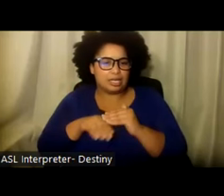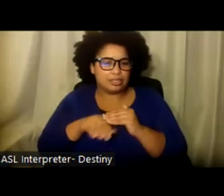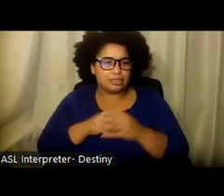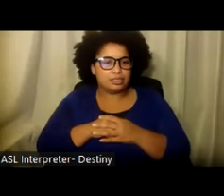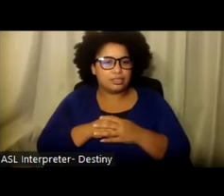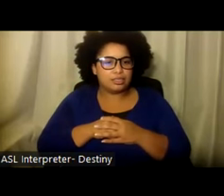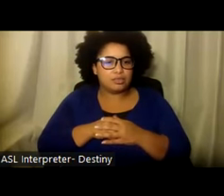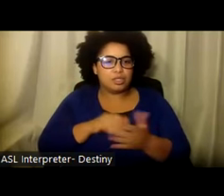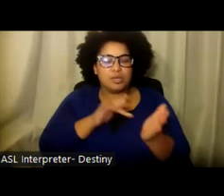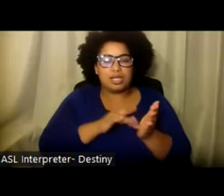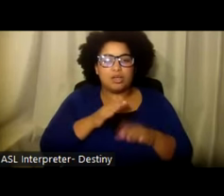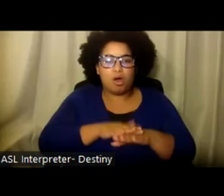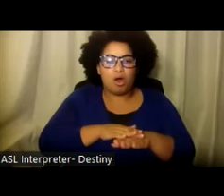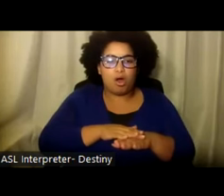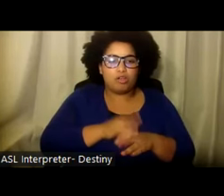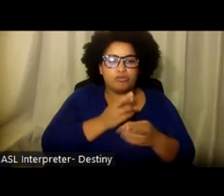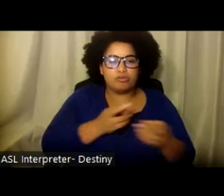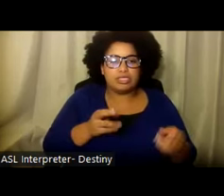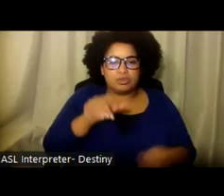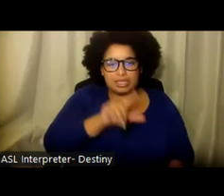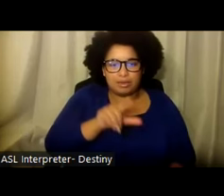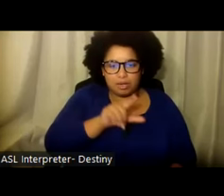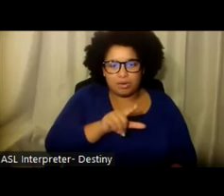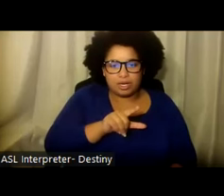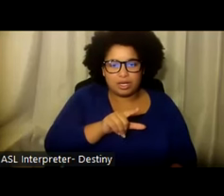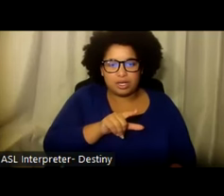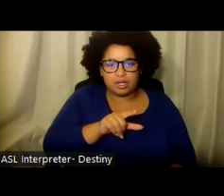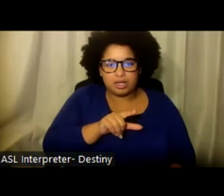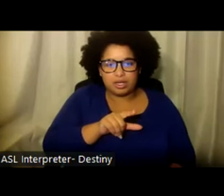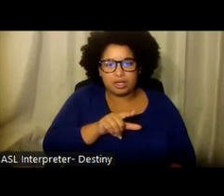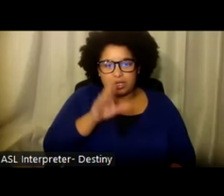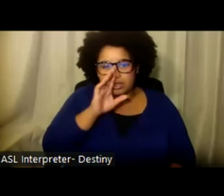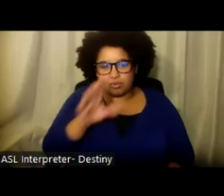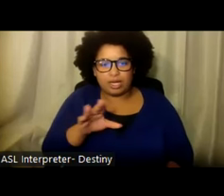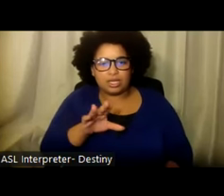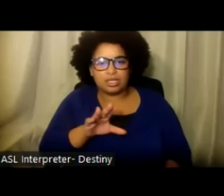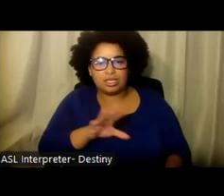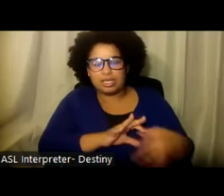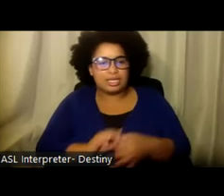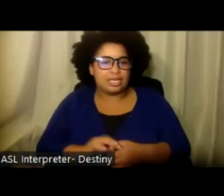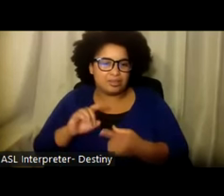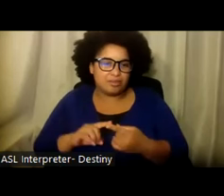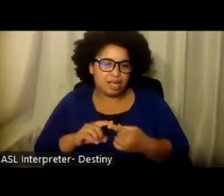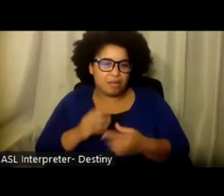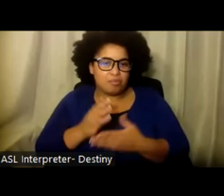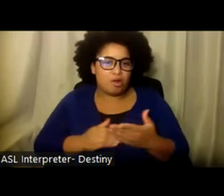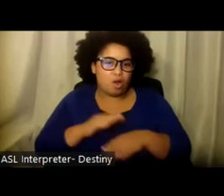you click on a resource library, you'll be able to jump directly to that section on the website right